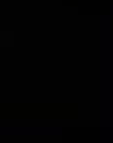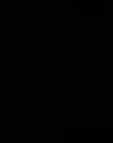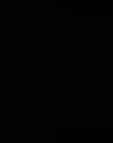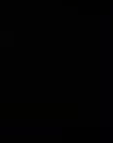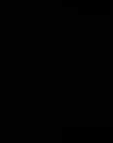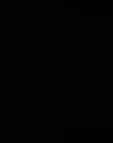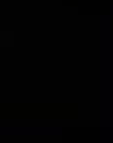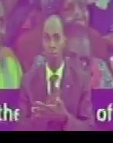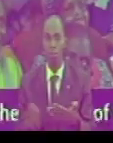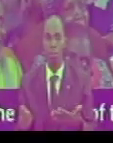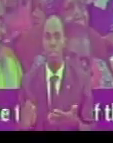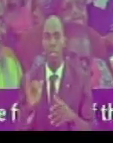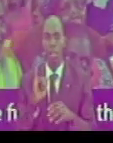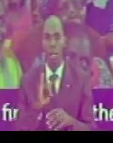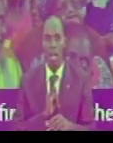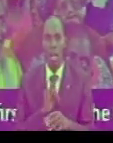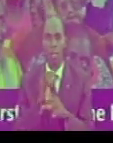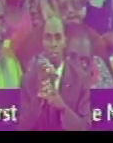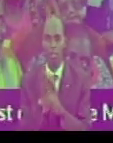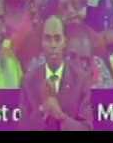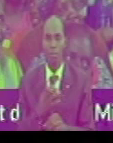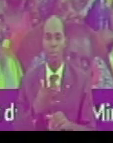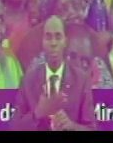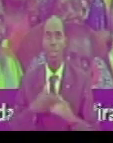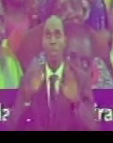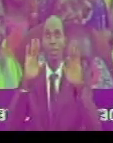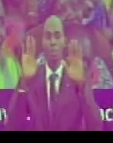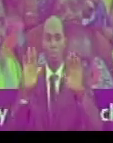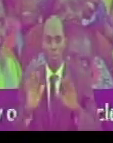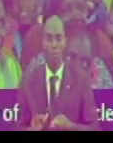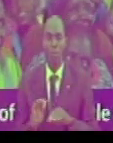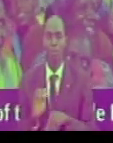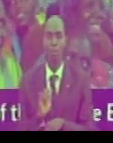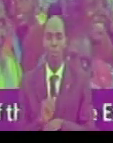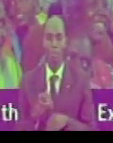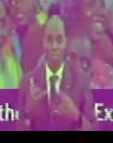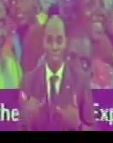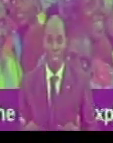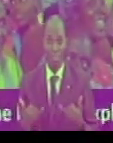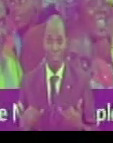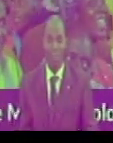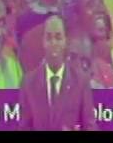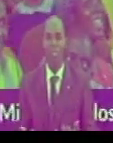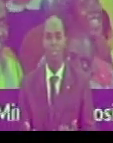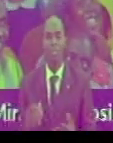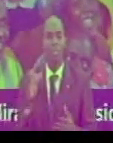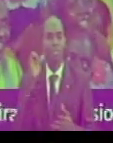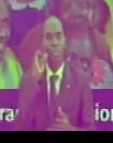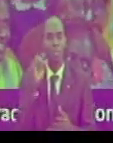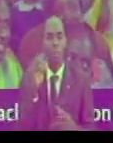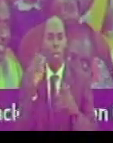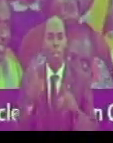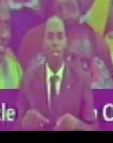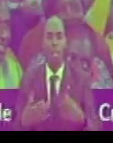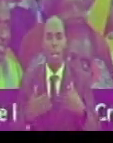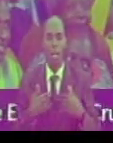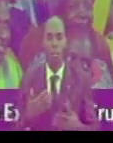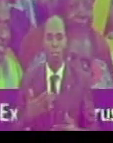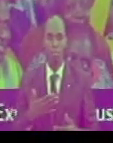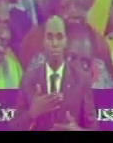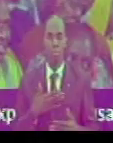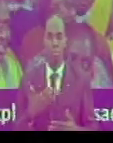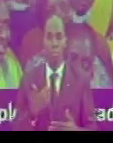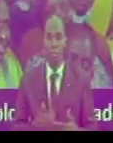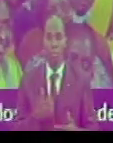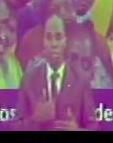said, I've been for a very long time. But right now, just after the prayer of the man of God, I find out I